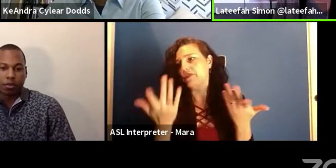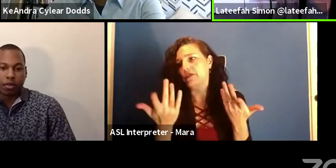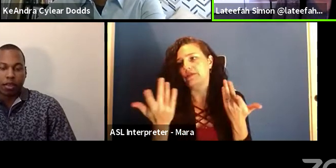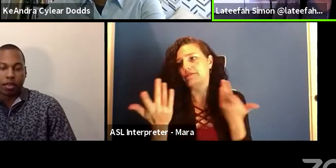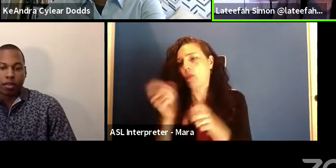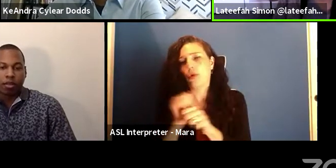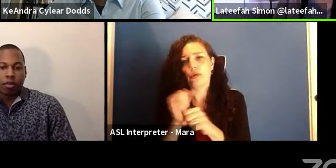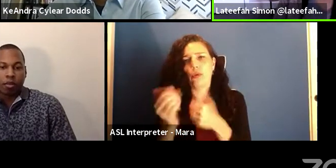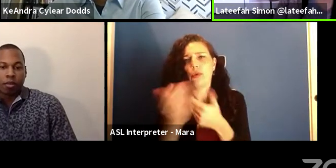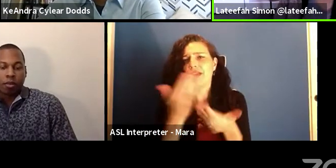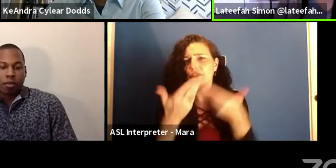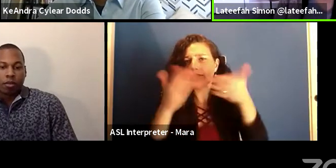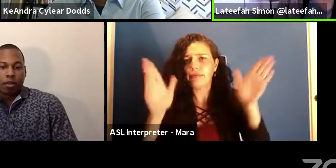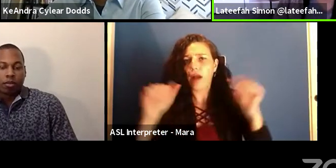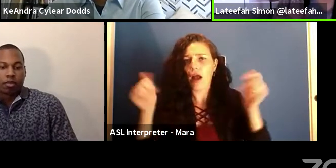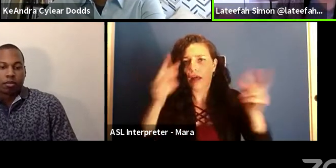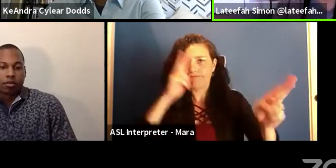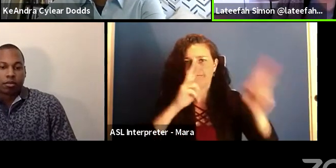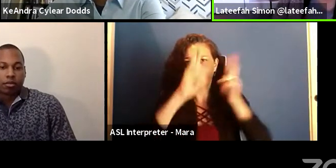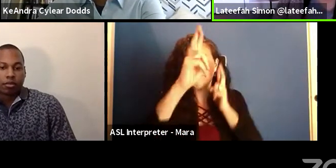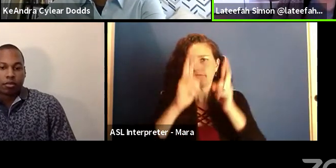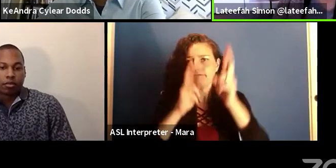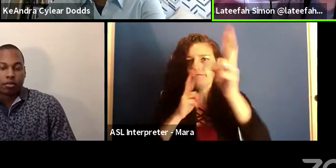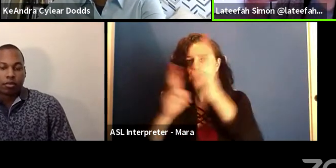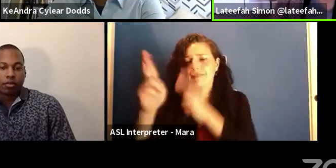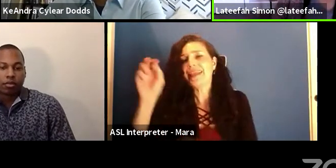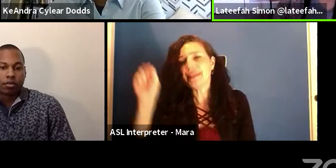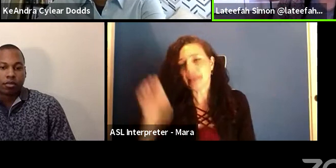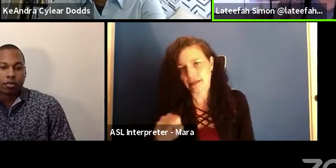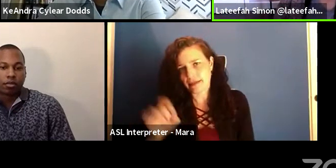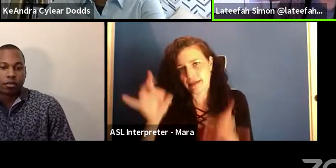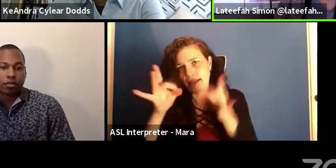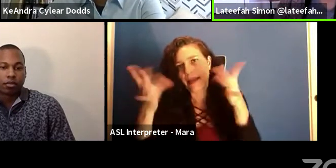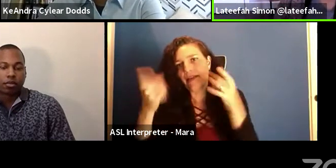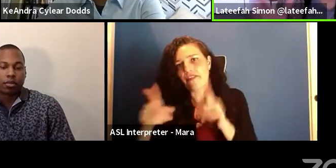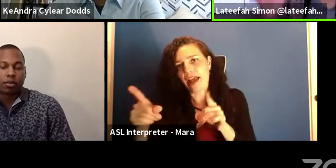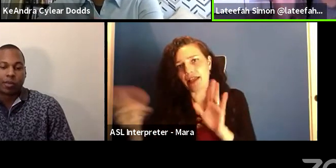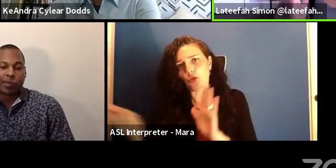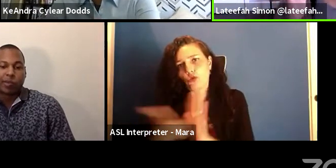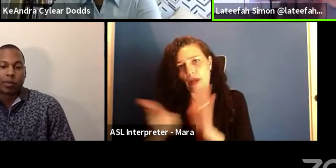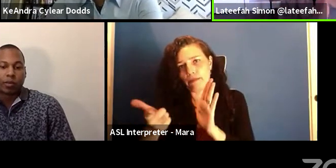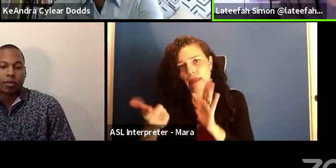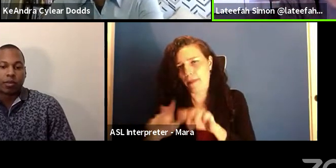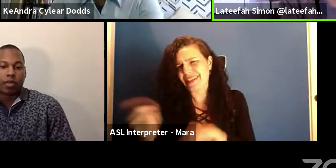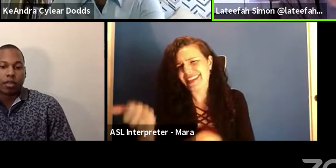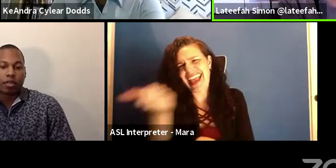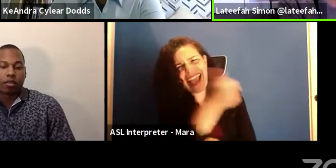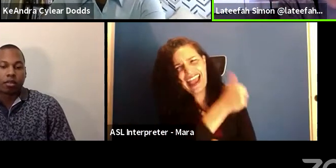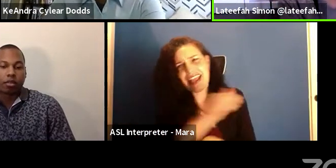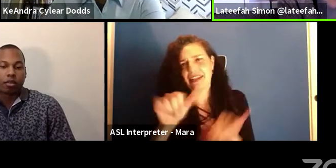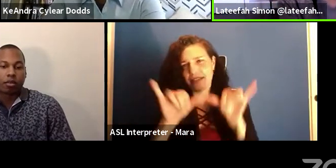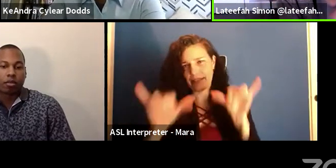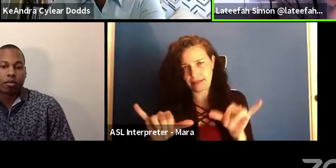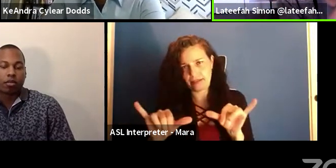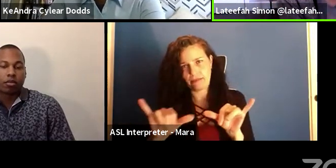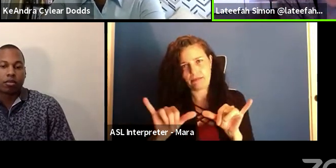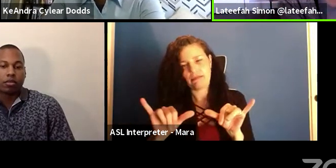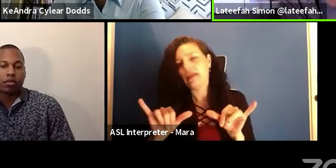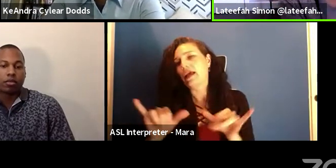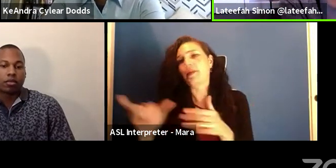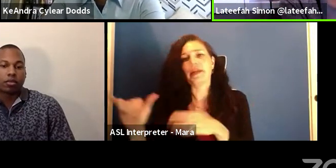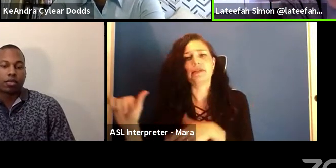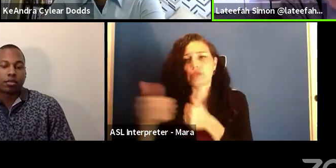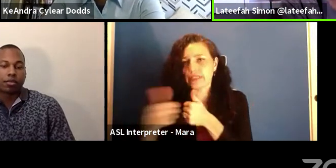there is violent crime in any public system, including our transportation systems. So it would make sense that the folks who are